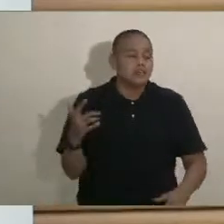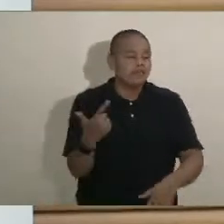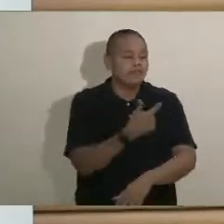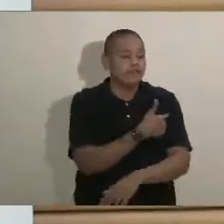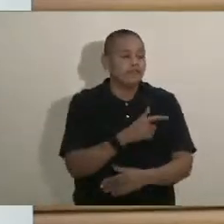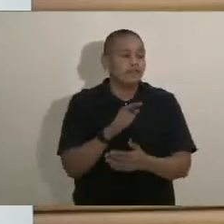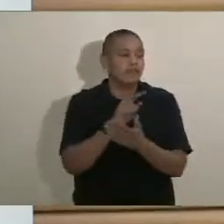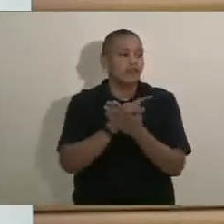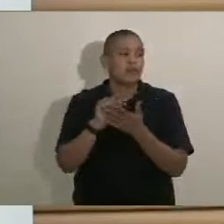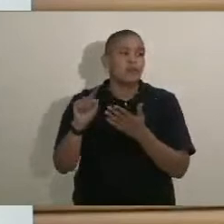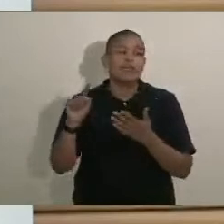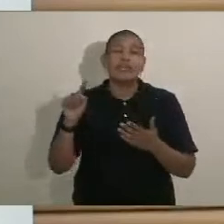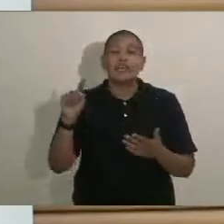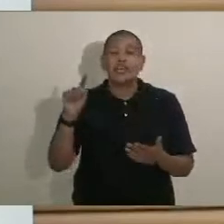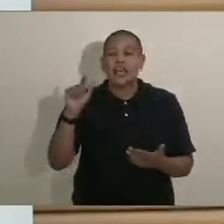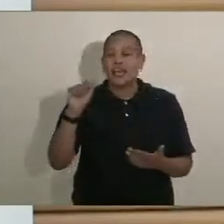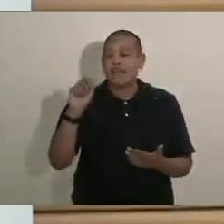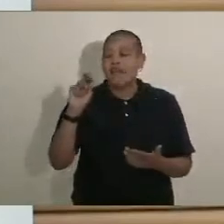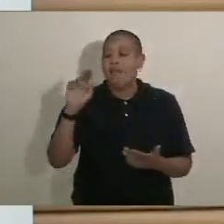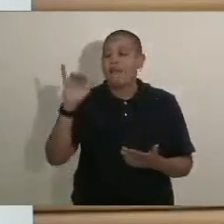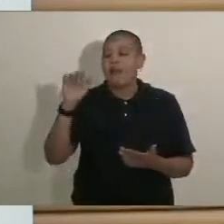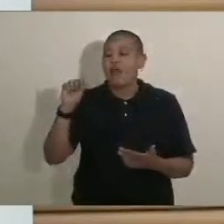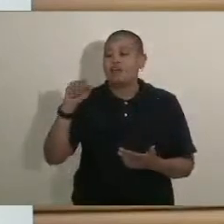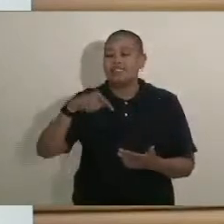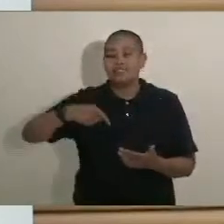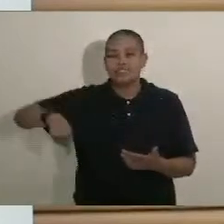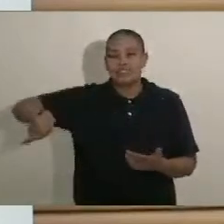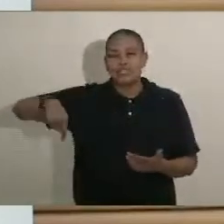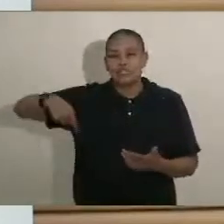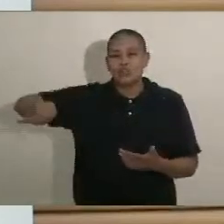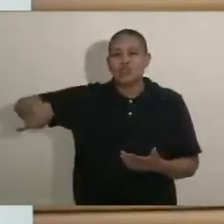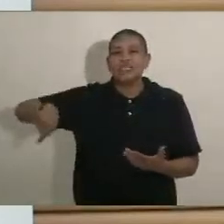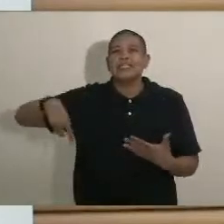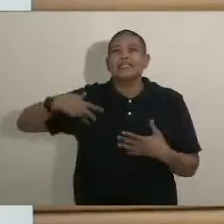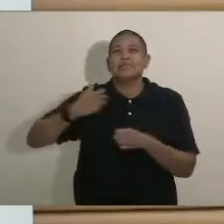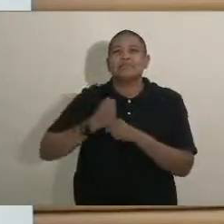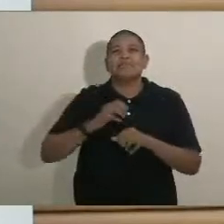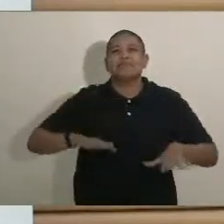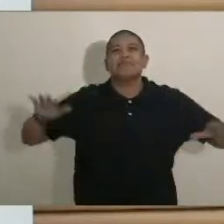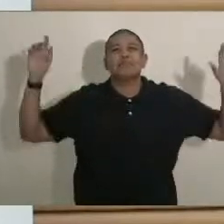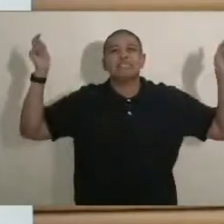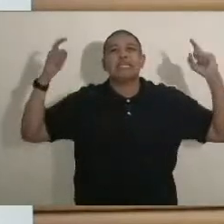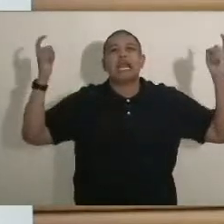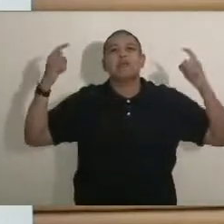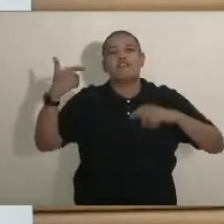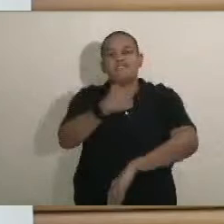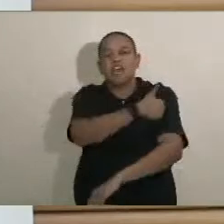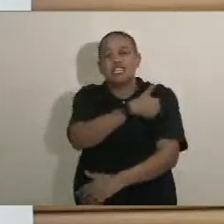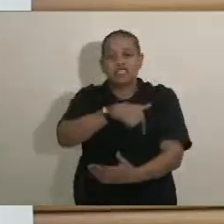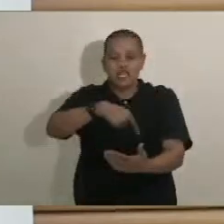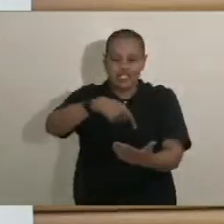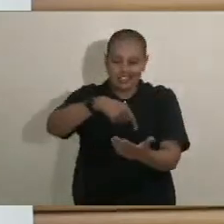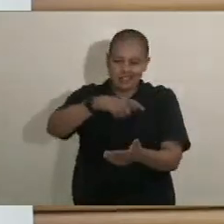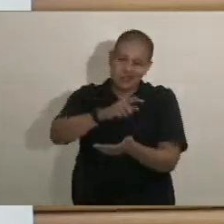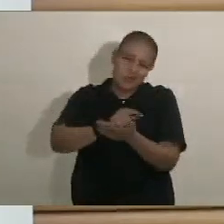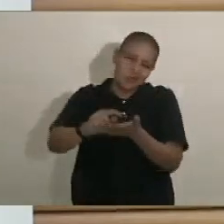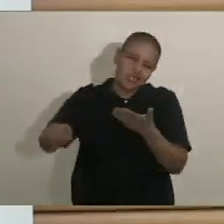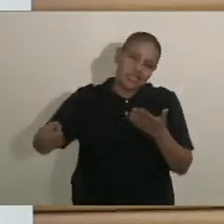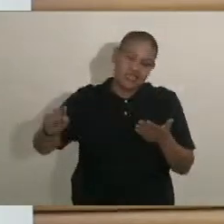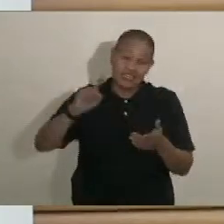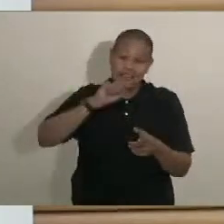Vaccination Week of the Americas is this week. And I want to take the opportunity to remind members of the public that